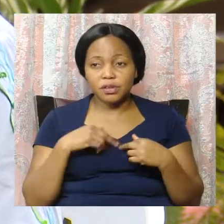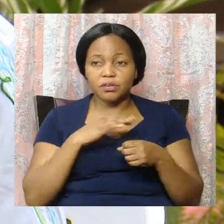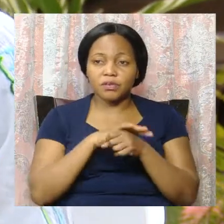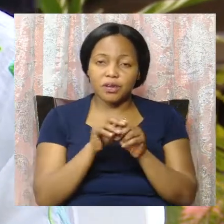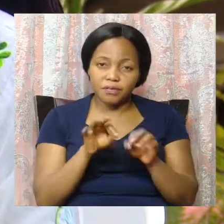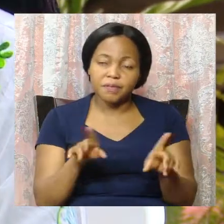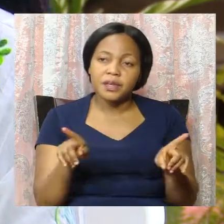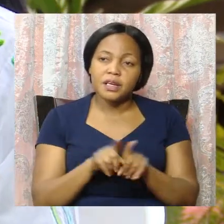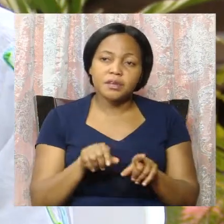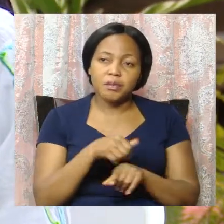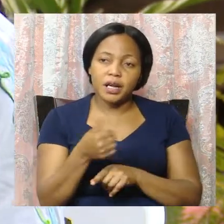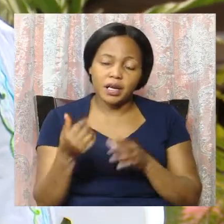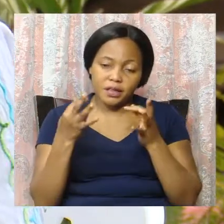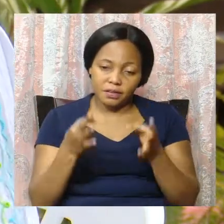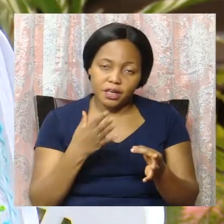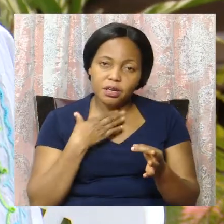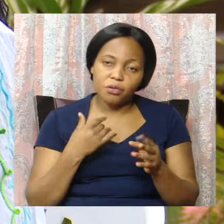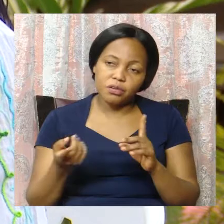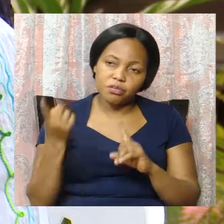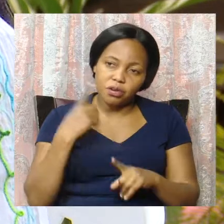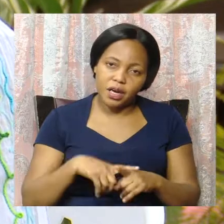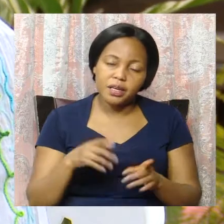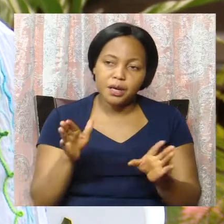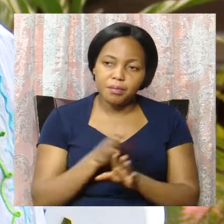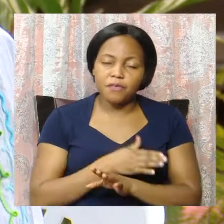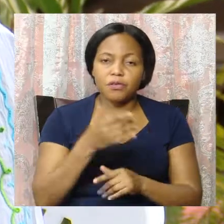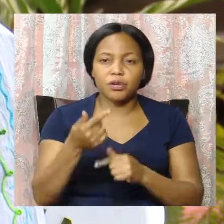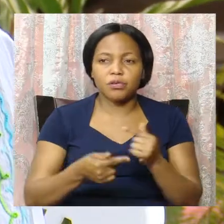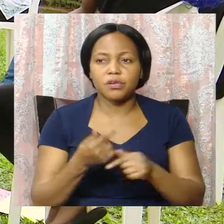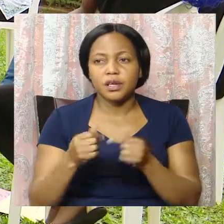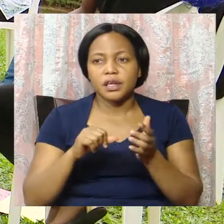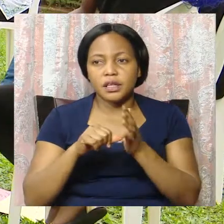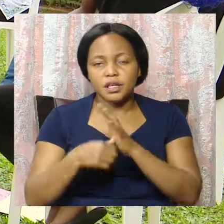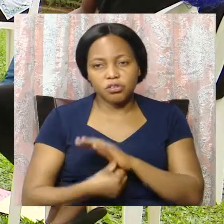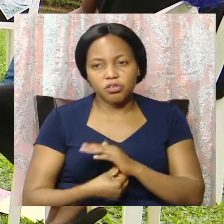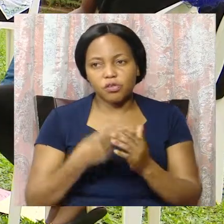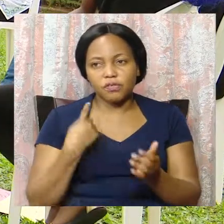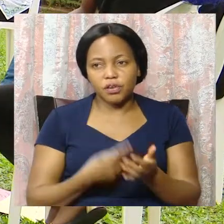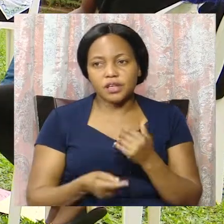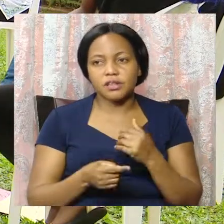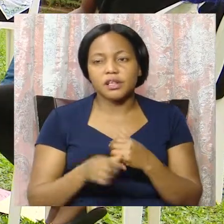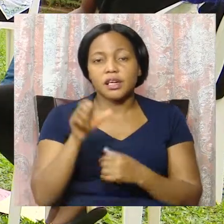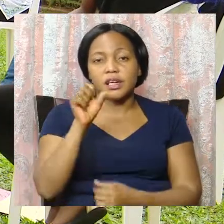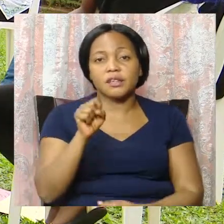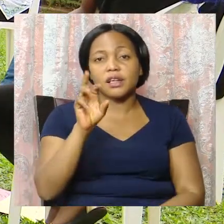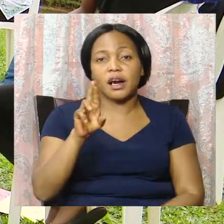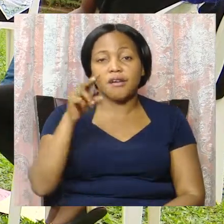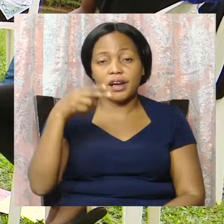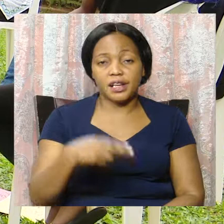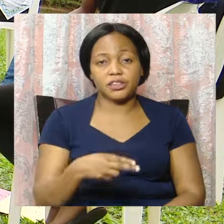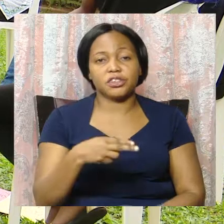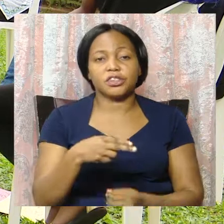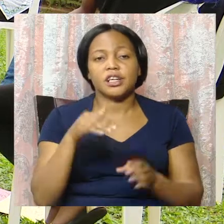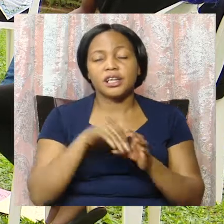results of COVID-19. And another thing I would like us to add before we move on to the, as we wind this session up, is the issue of sexual